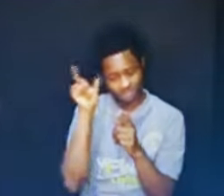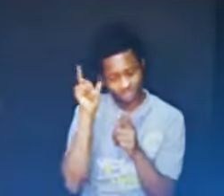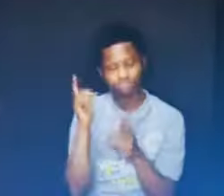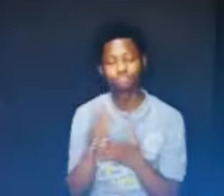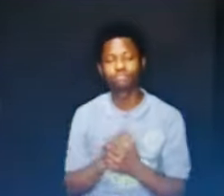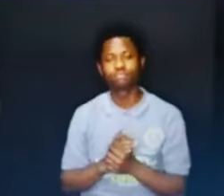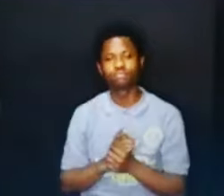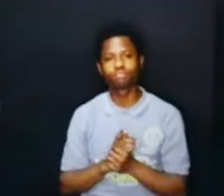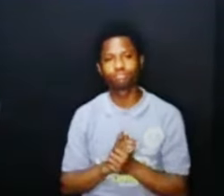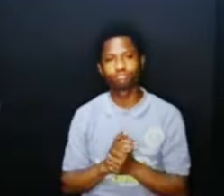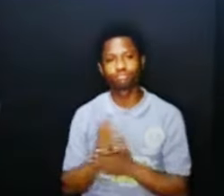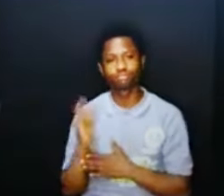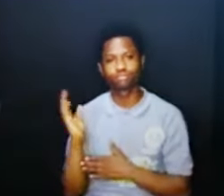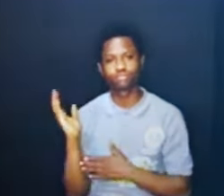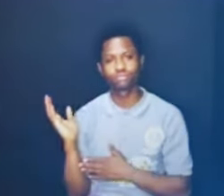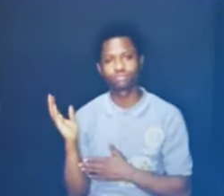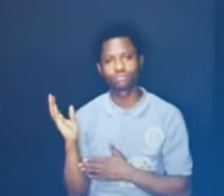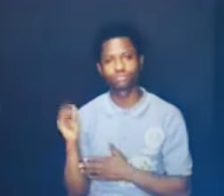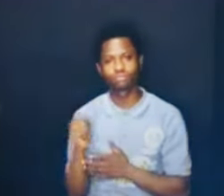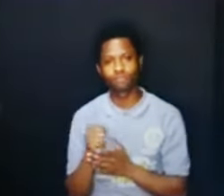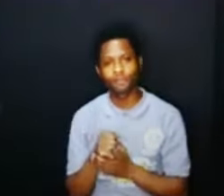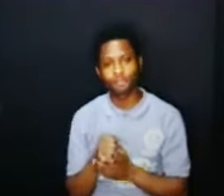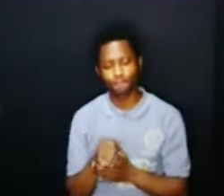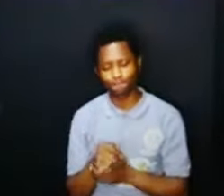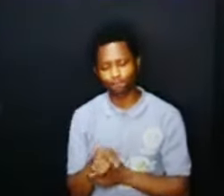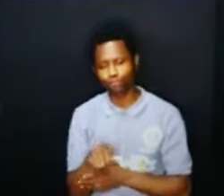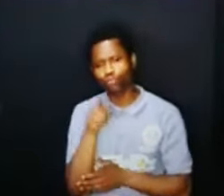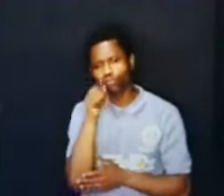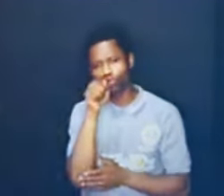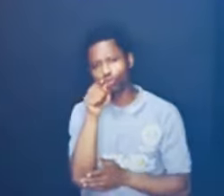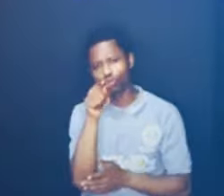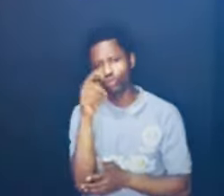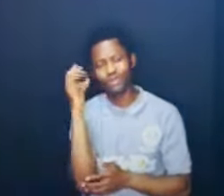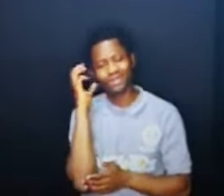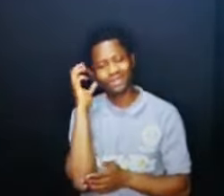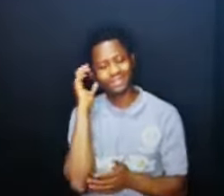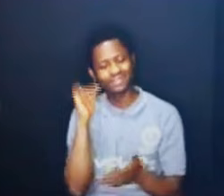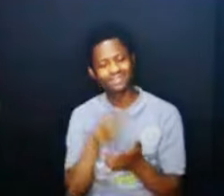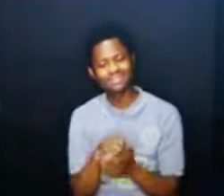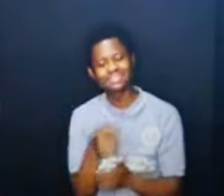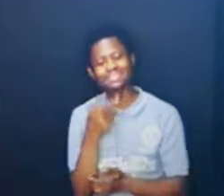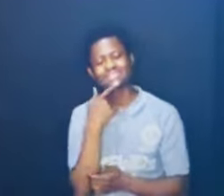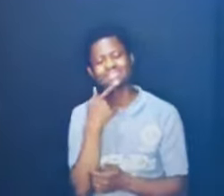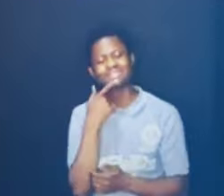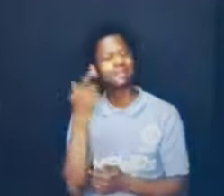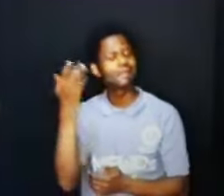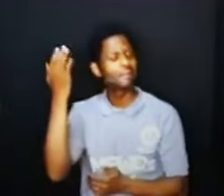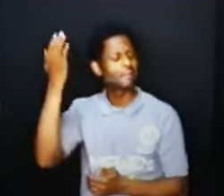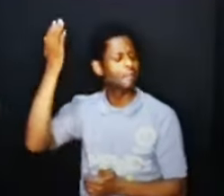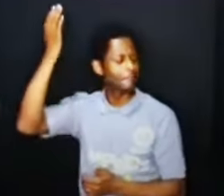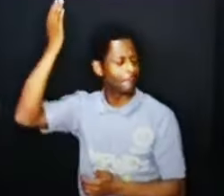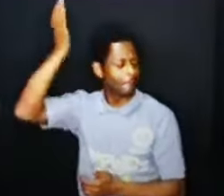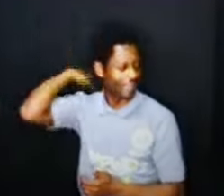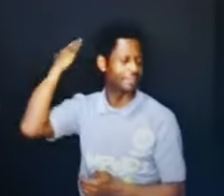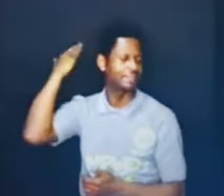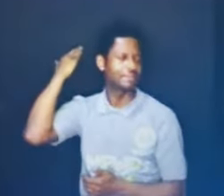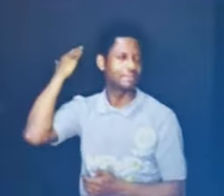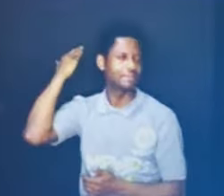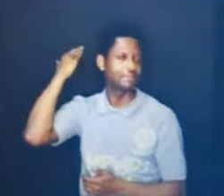will say. You have heard that it was said to the people long